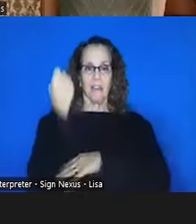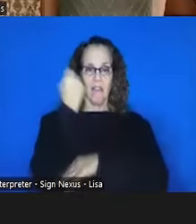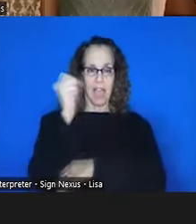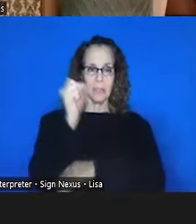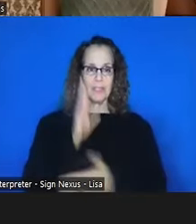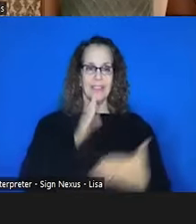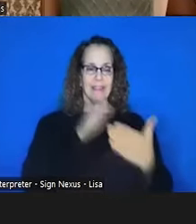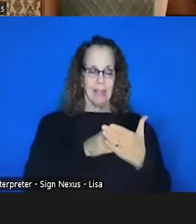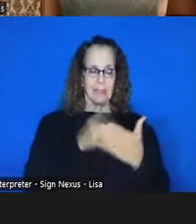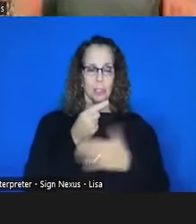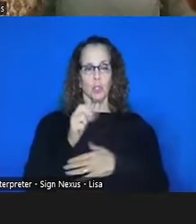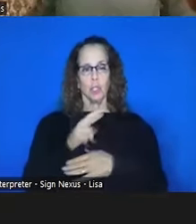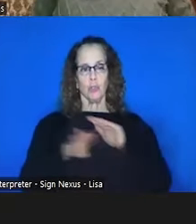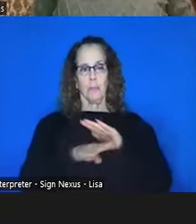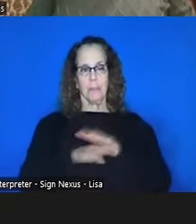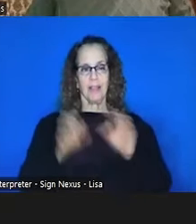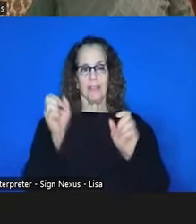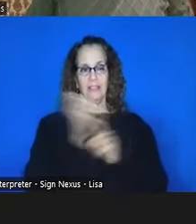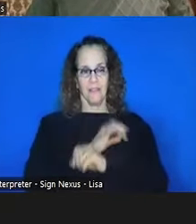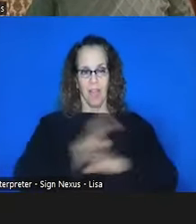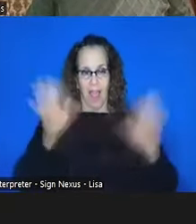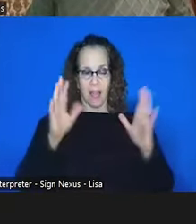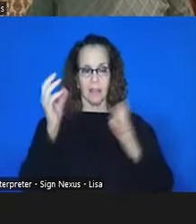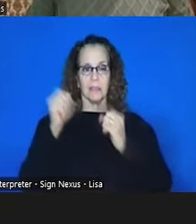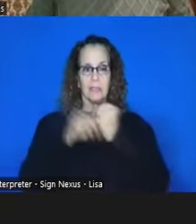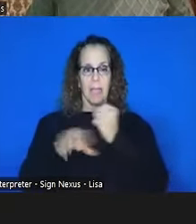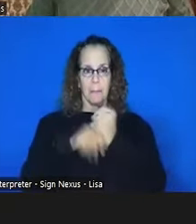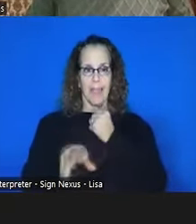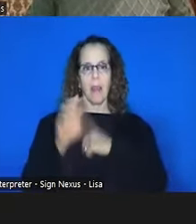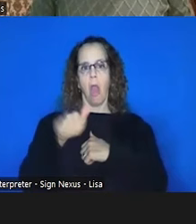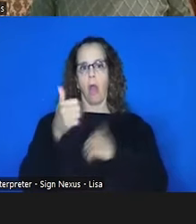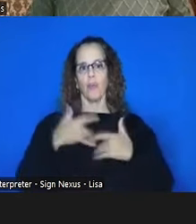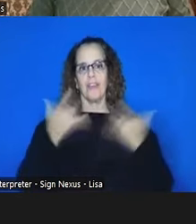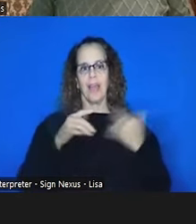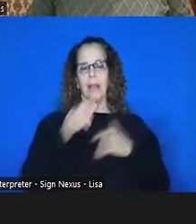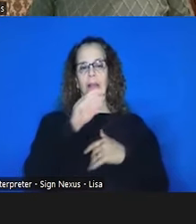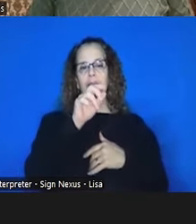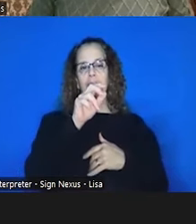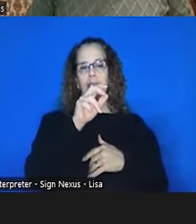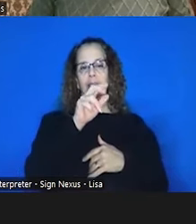Violence campaign and other upcoming events that are part of the campaign at